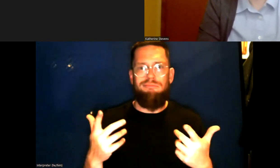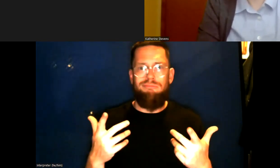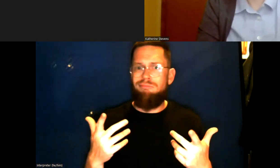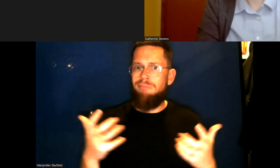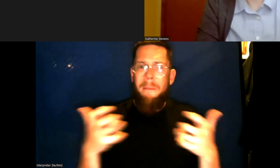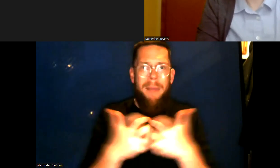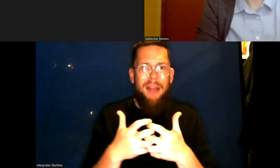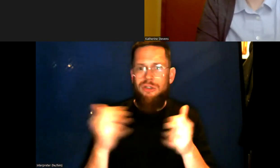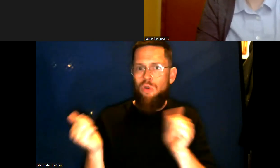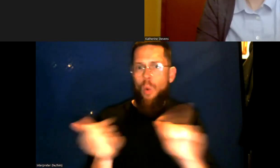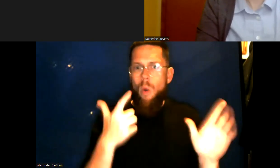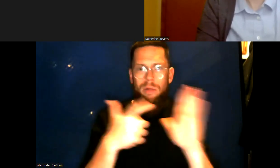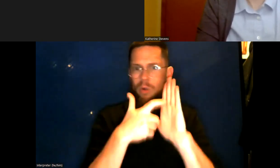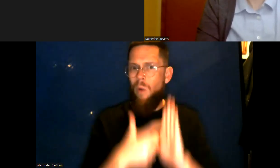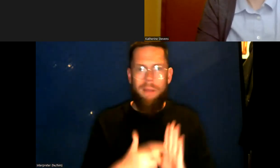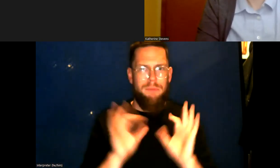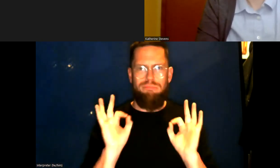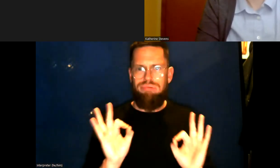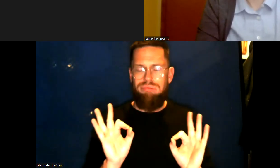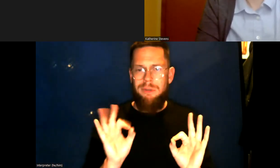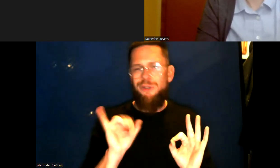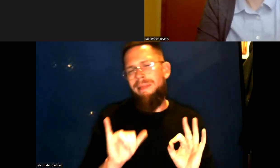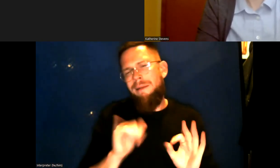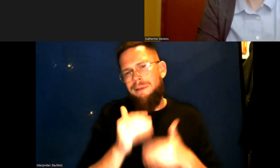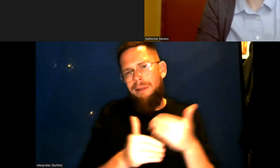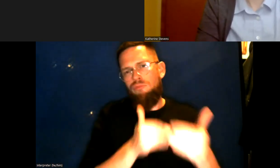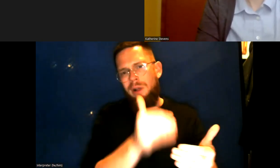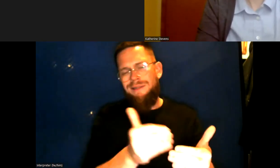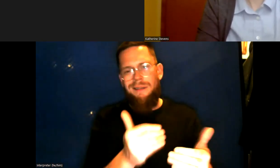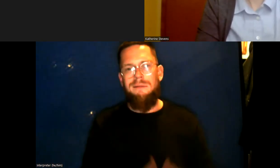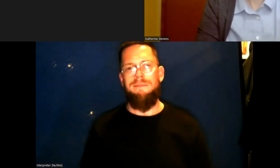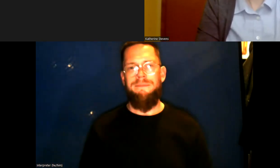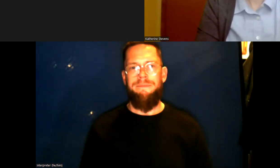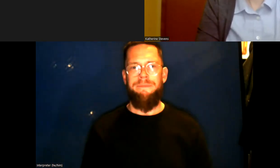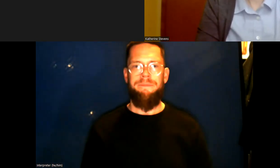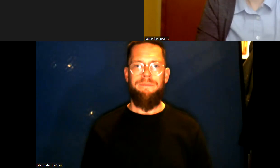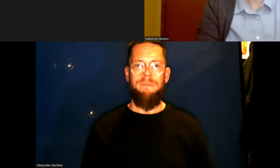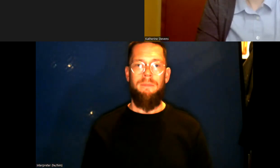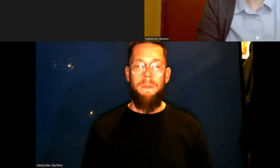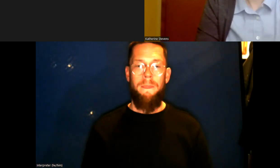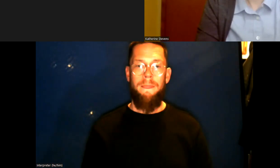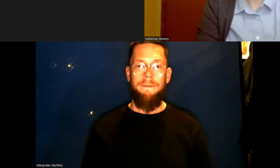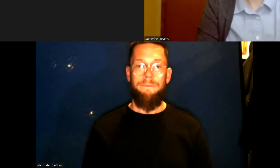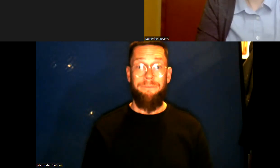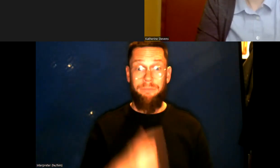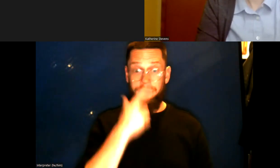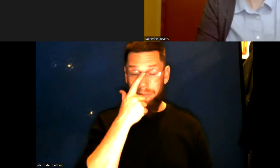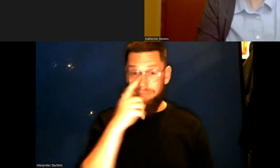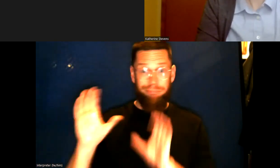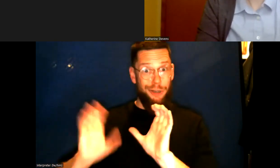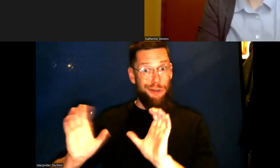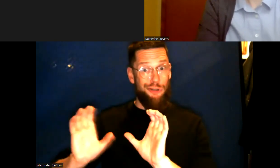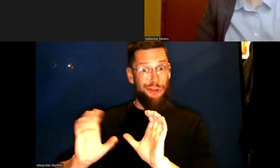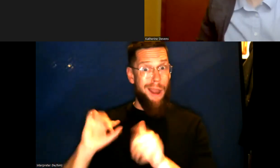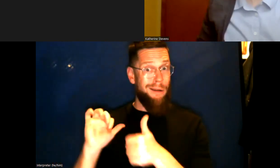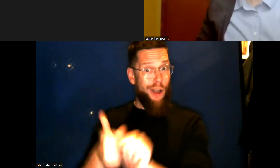the requirements. So that's typically the process if you are awarded a grant. And we're caught up with the chat.